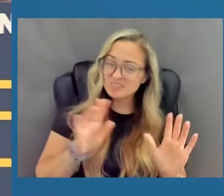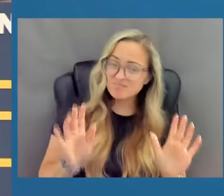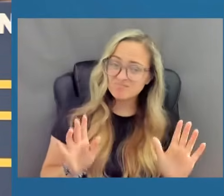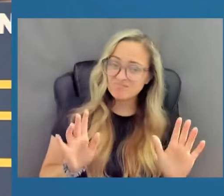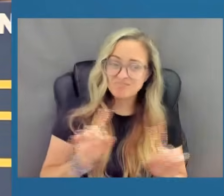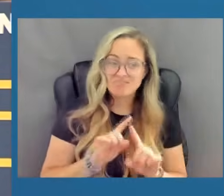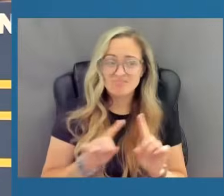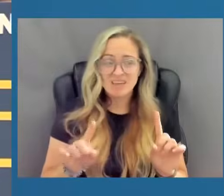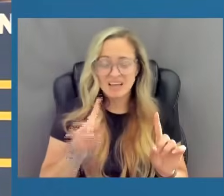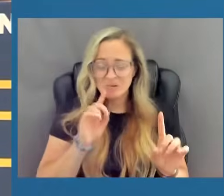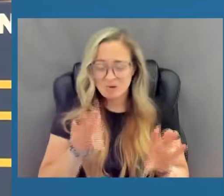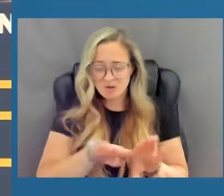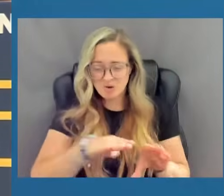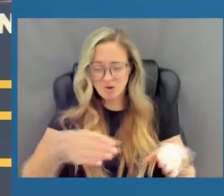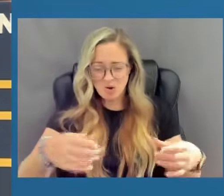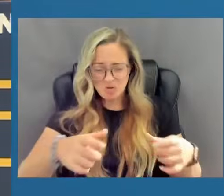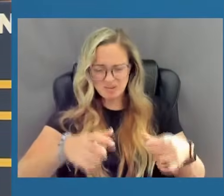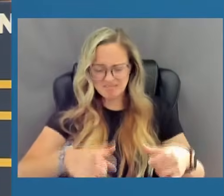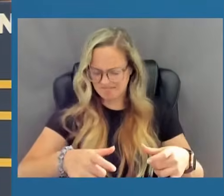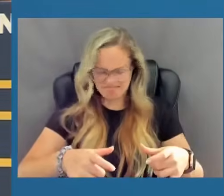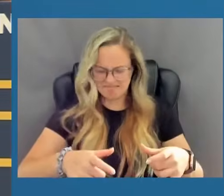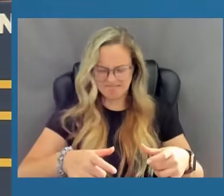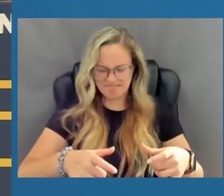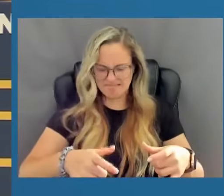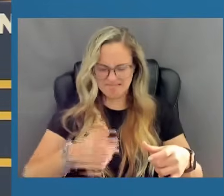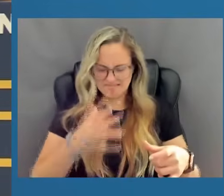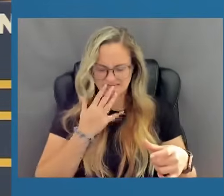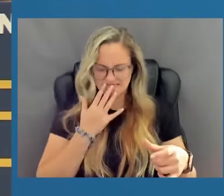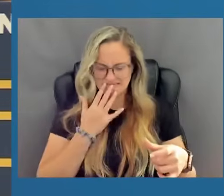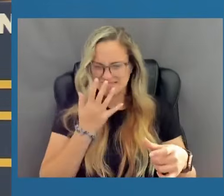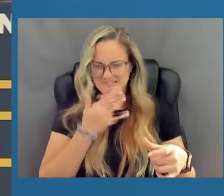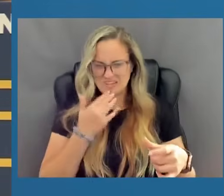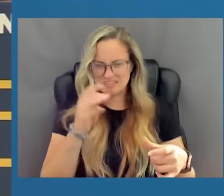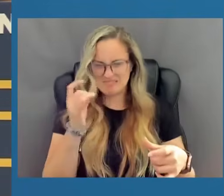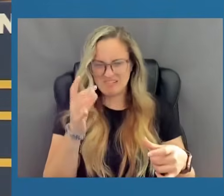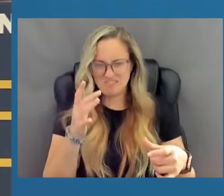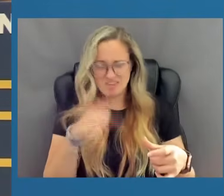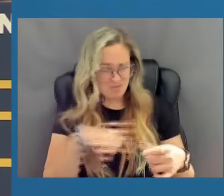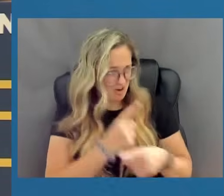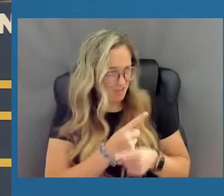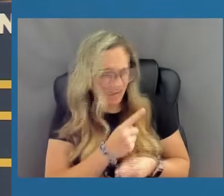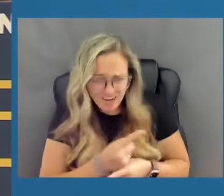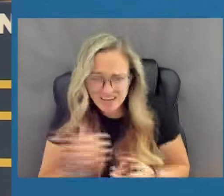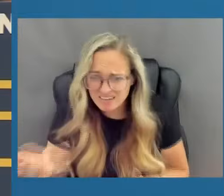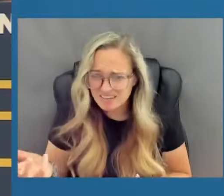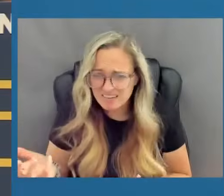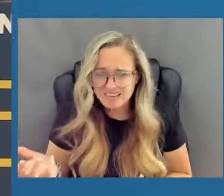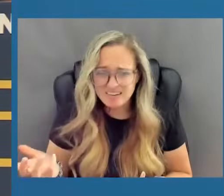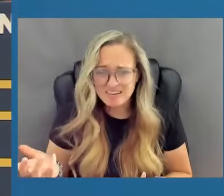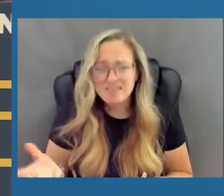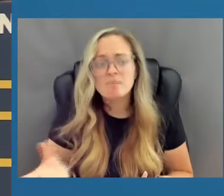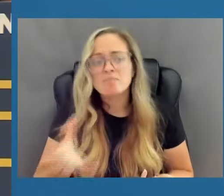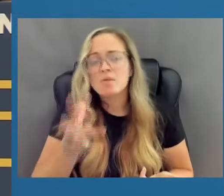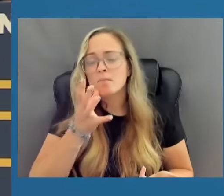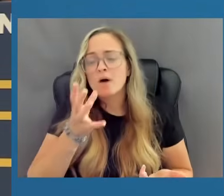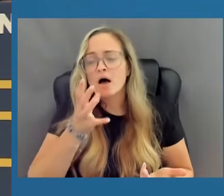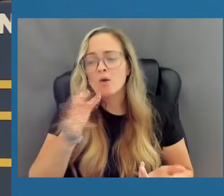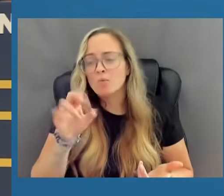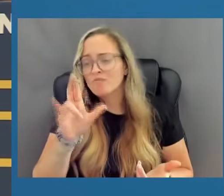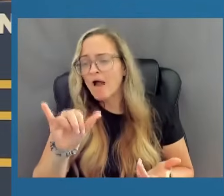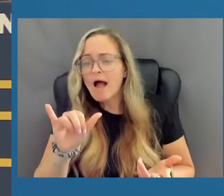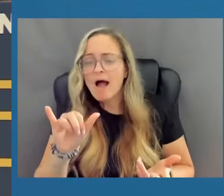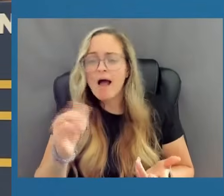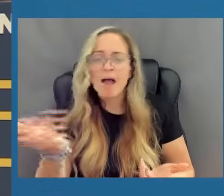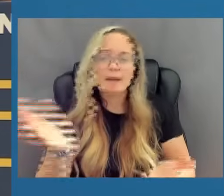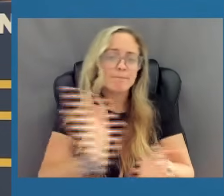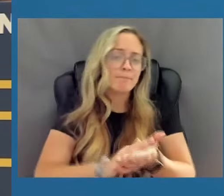open up the can, that jelly looks a little weird to me. Yes. Am I right about that? Okay. Mom would fry that up, slap it on a piece of day-old